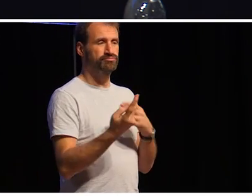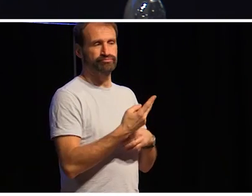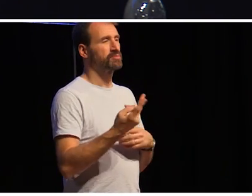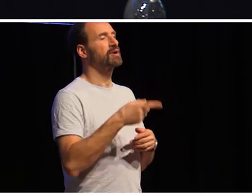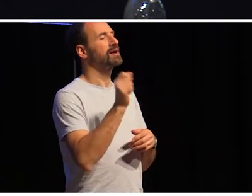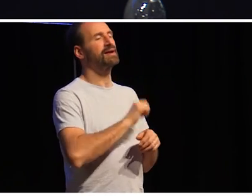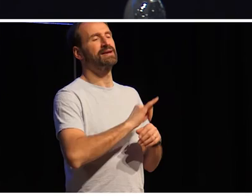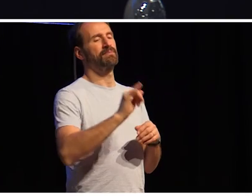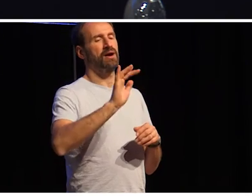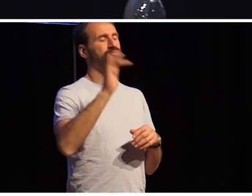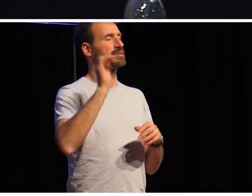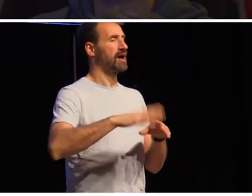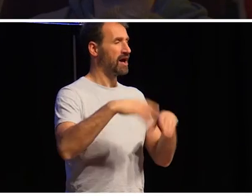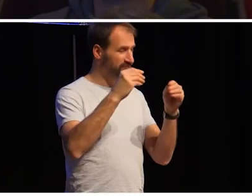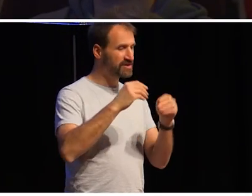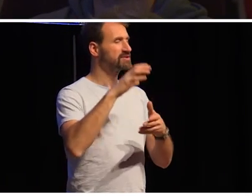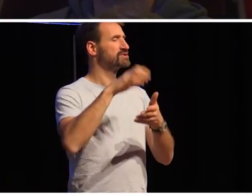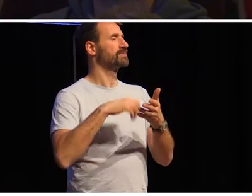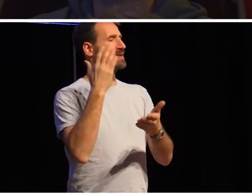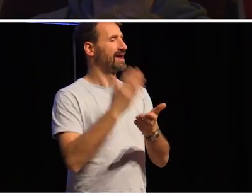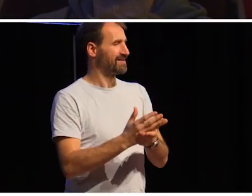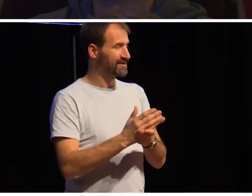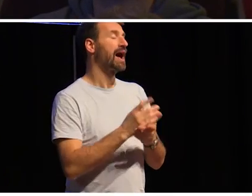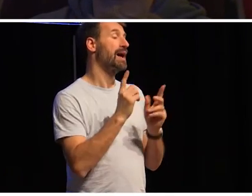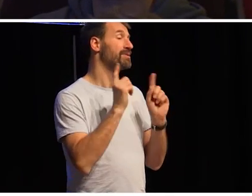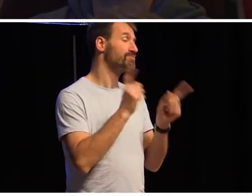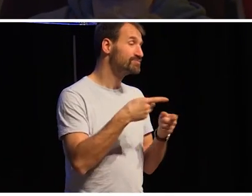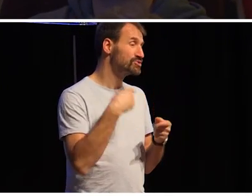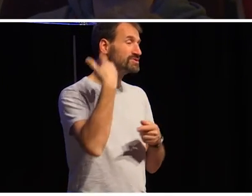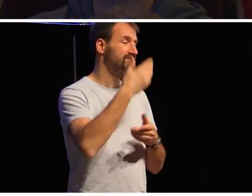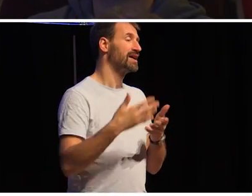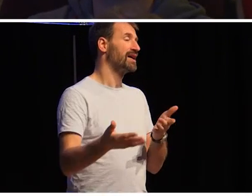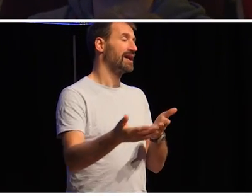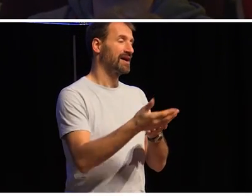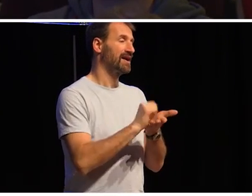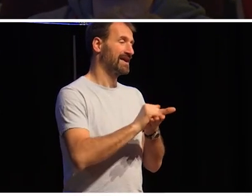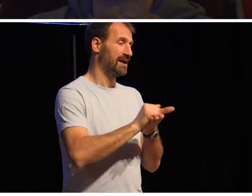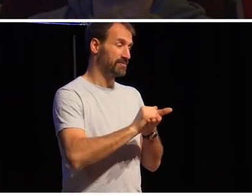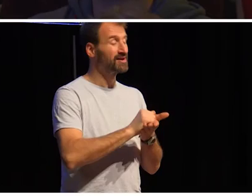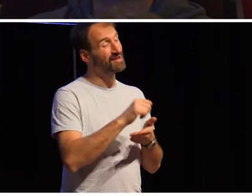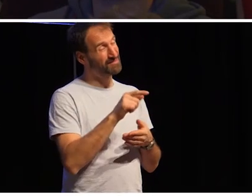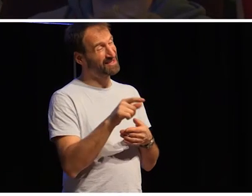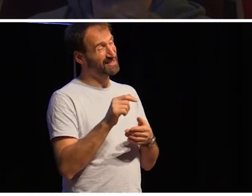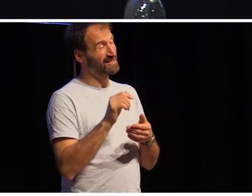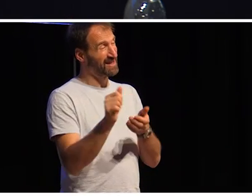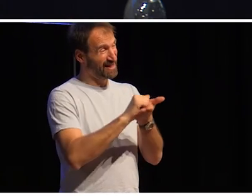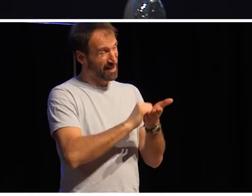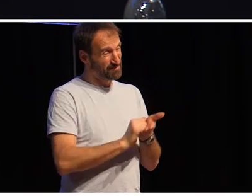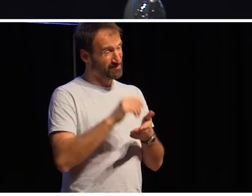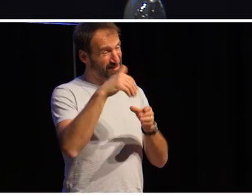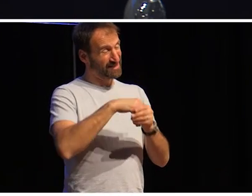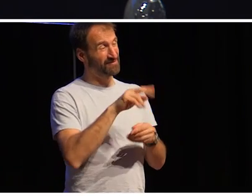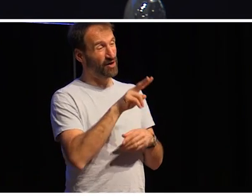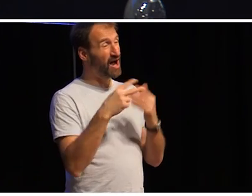end. And you have to probably clean up. Now, cleaning up behind V8 is not that easy. If the garbage collector